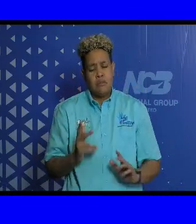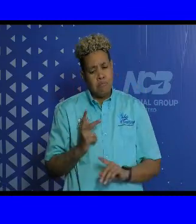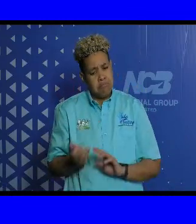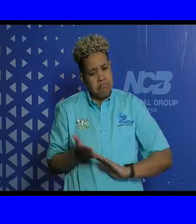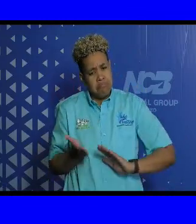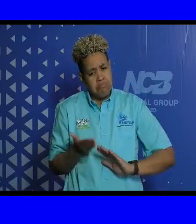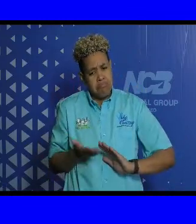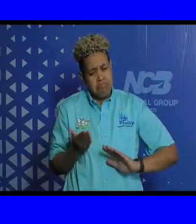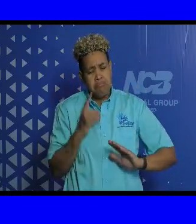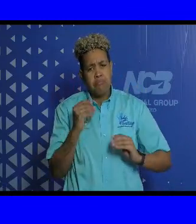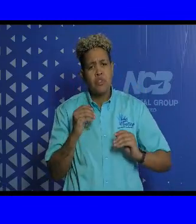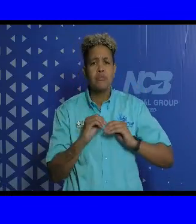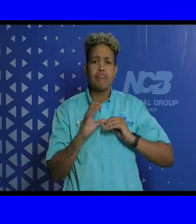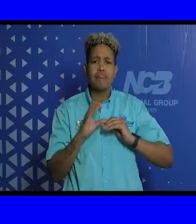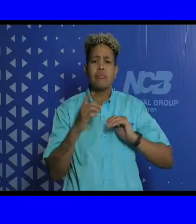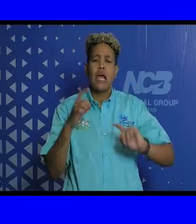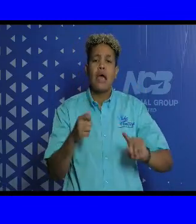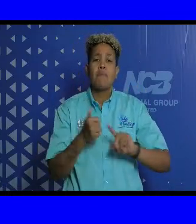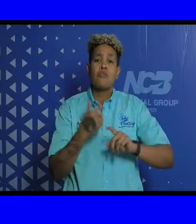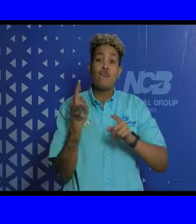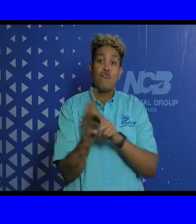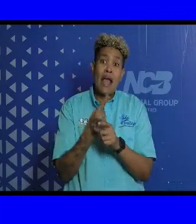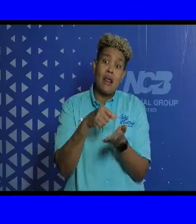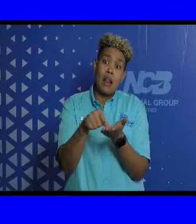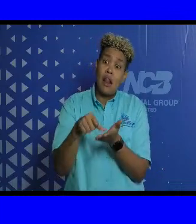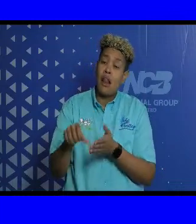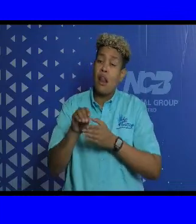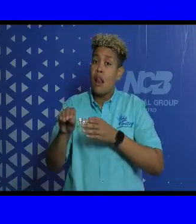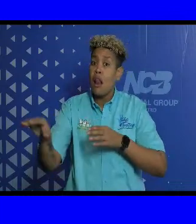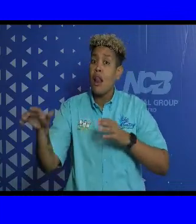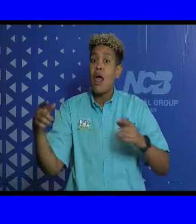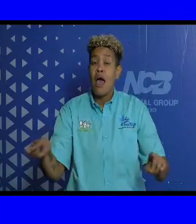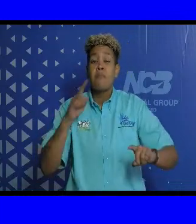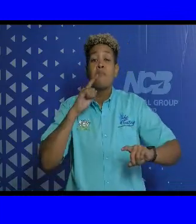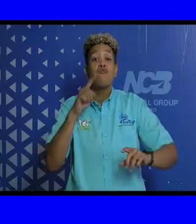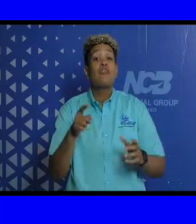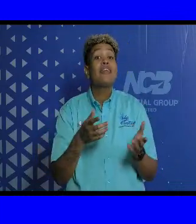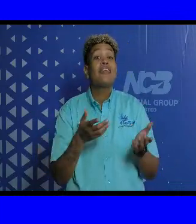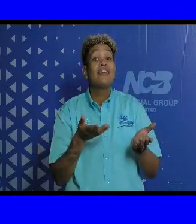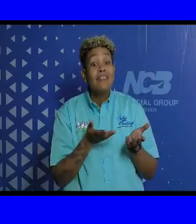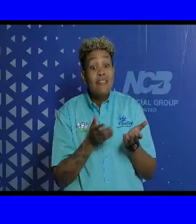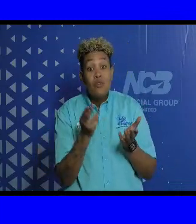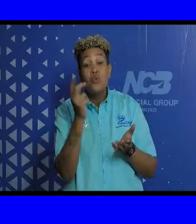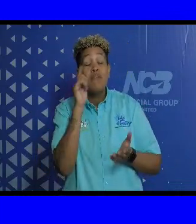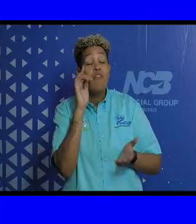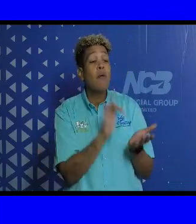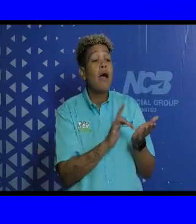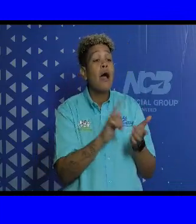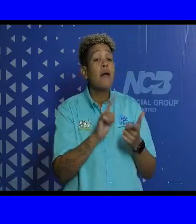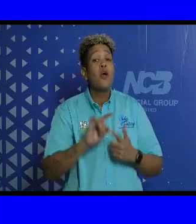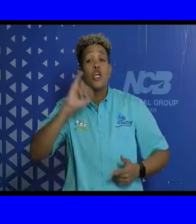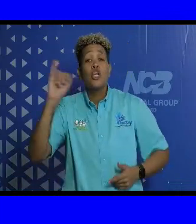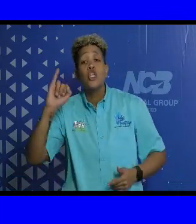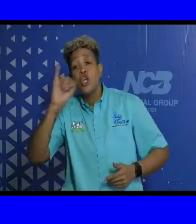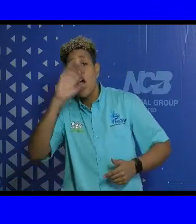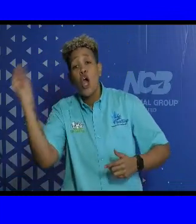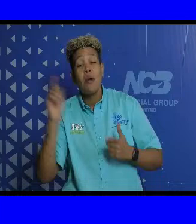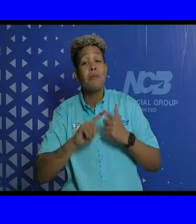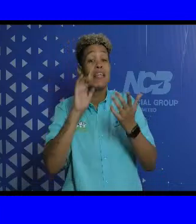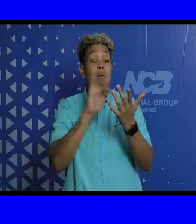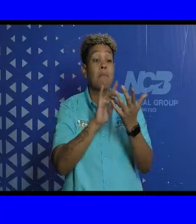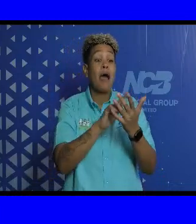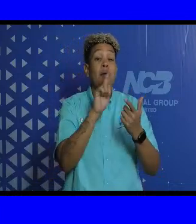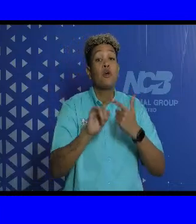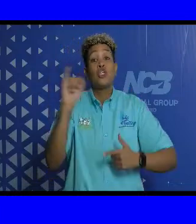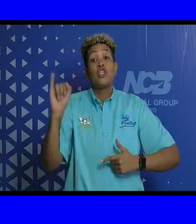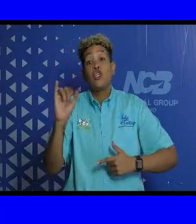Regular dividends are a commitment and are pervasive for banks and insurance companies, and as bank and